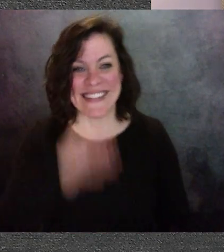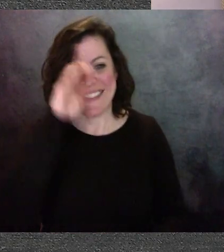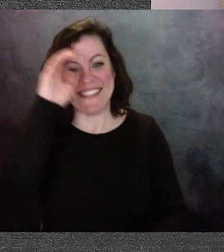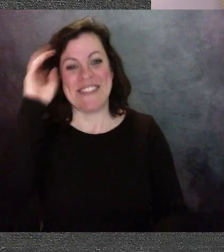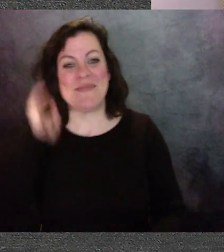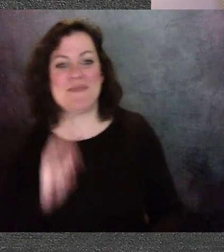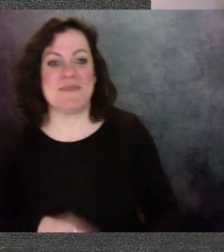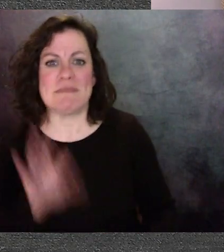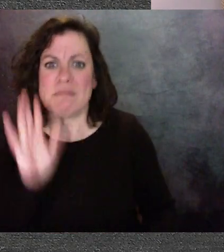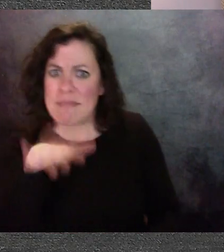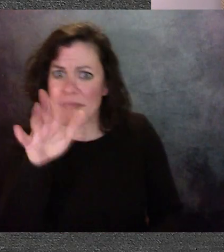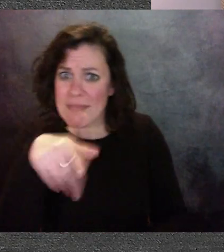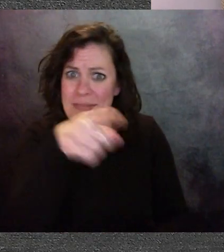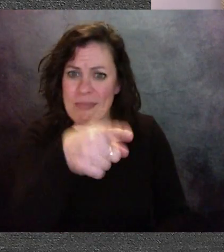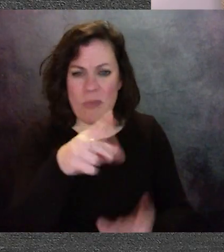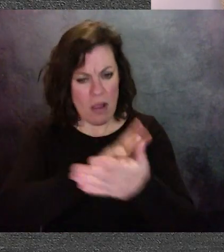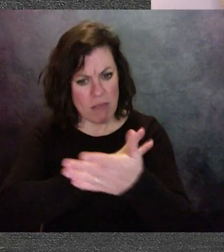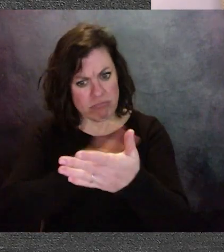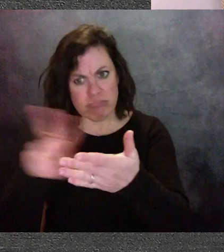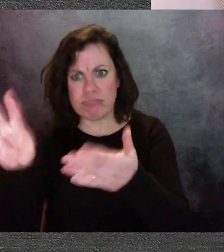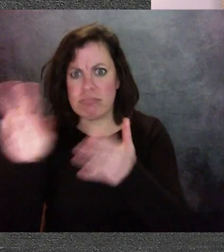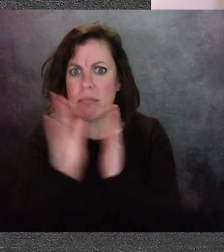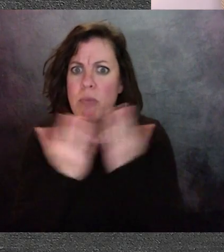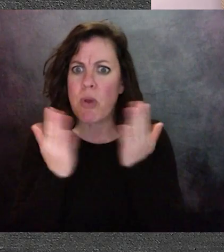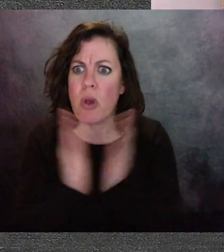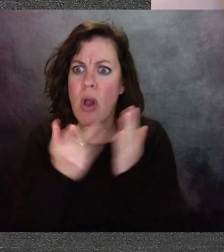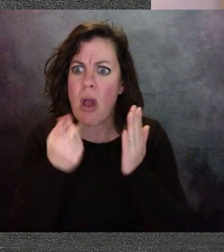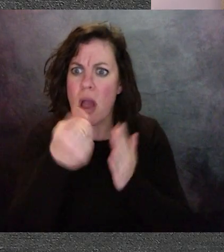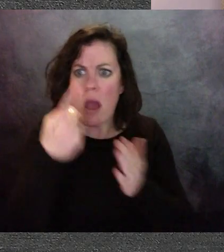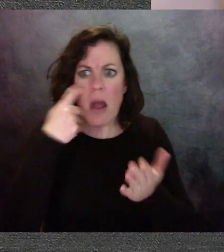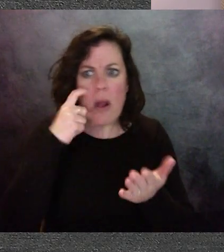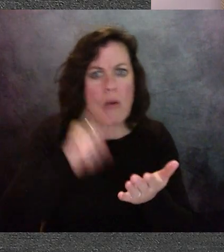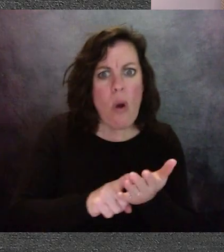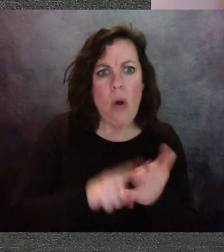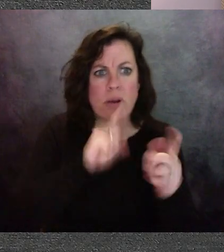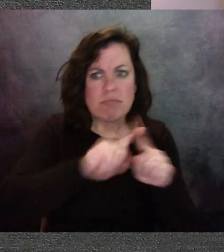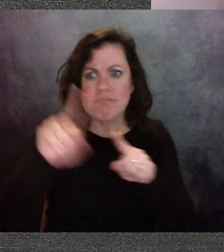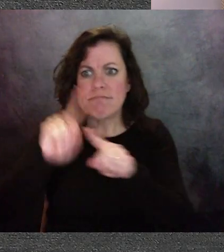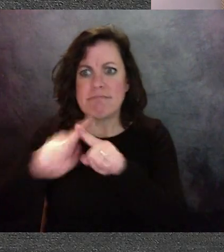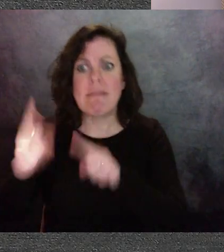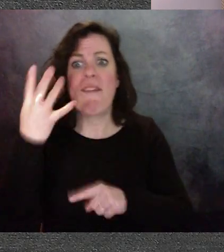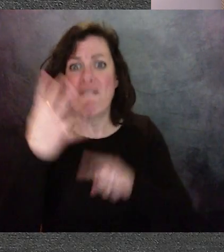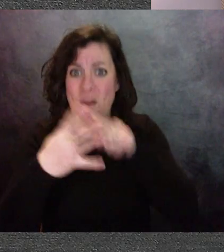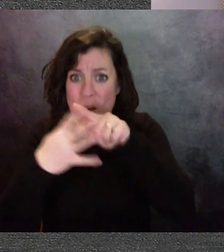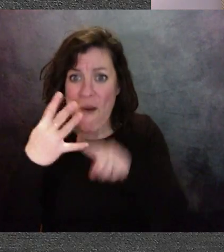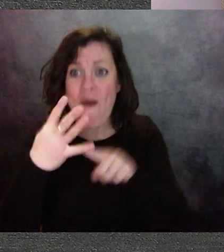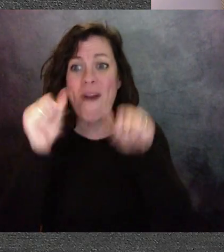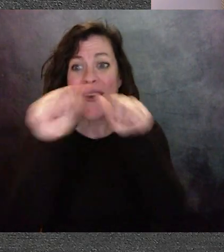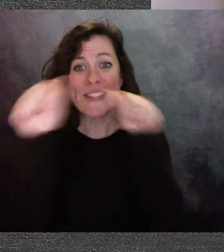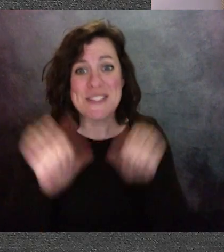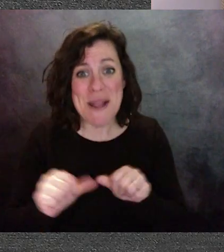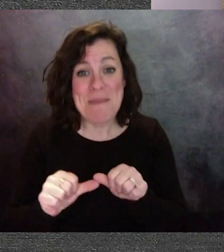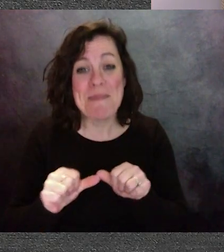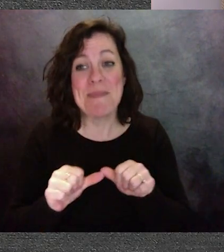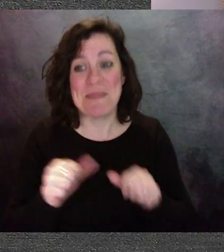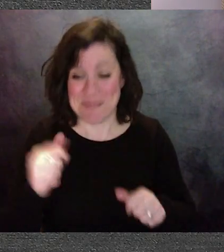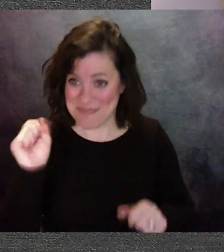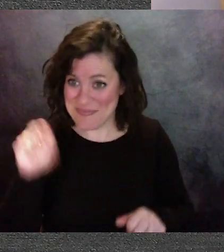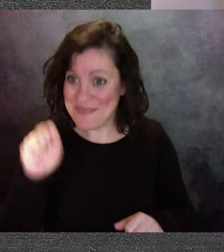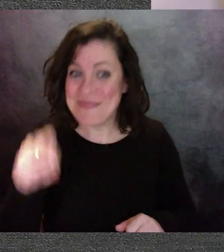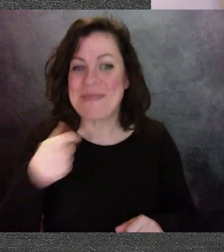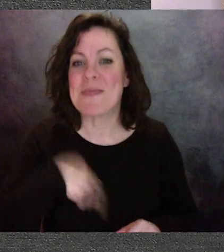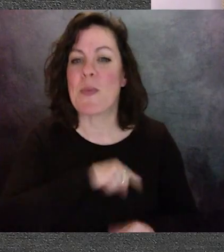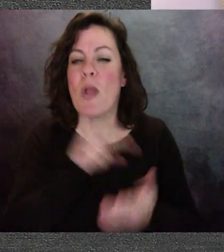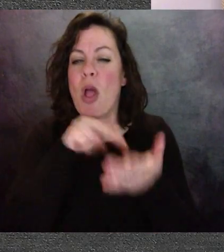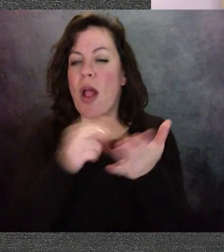Were you able to spot a bunch of our 4 basic shapes in this story? I bet you were. Let's take a closer look